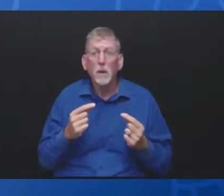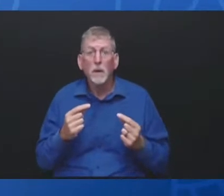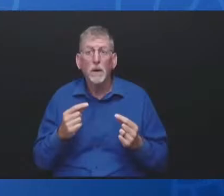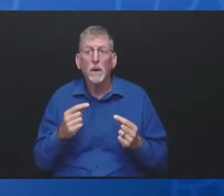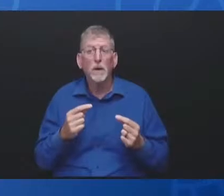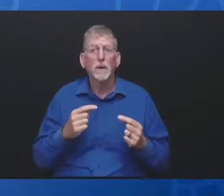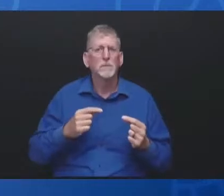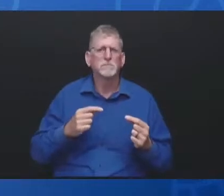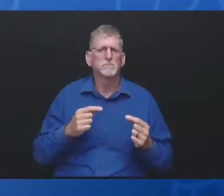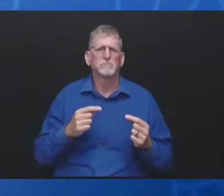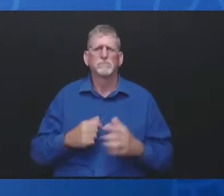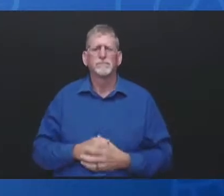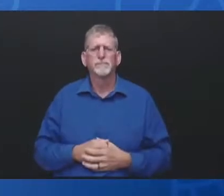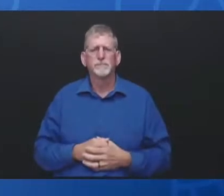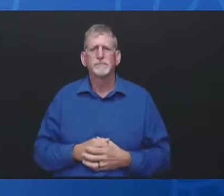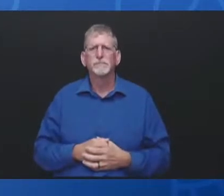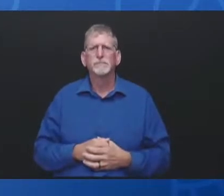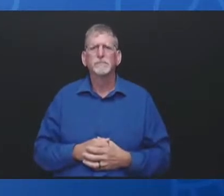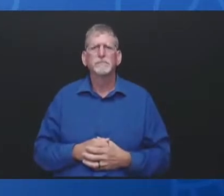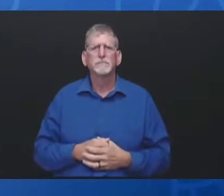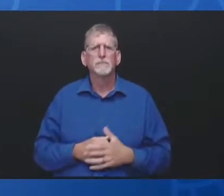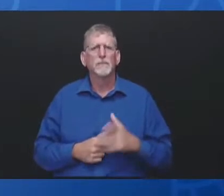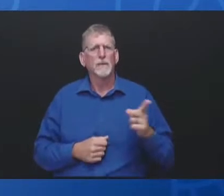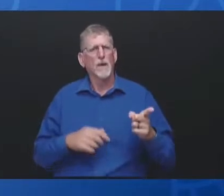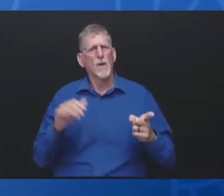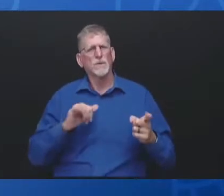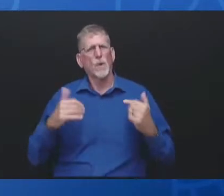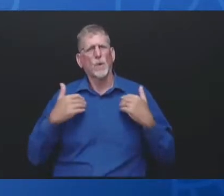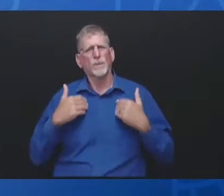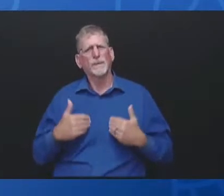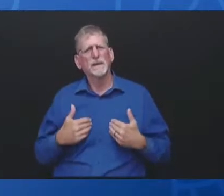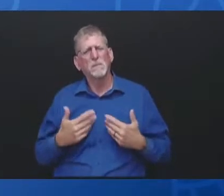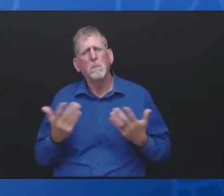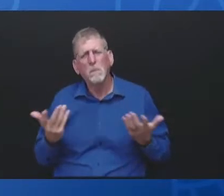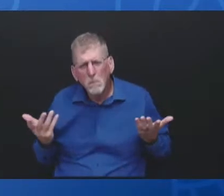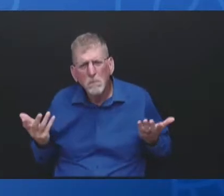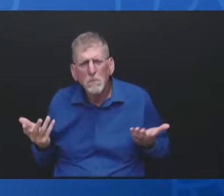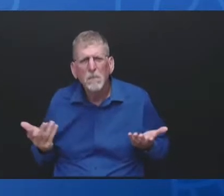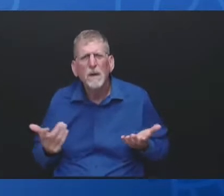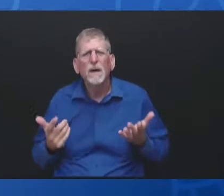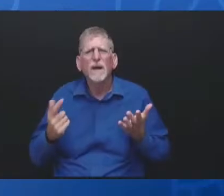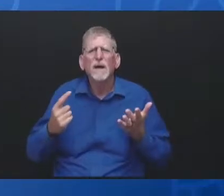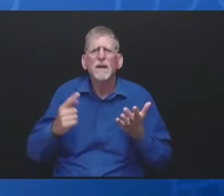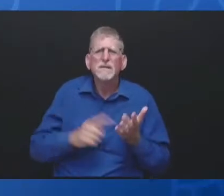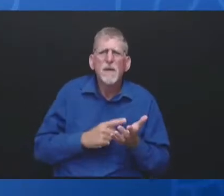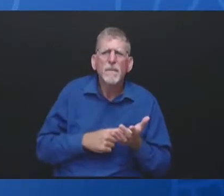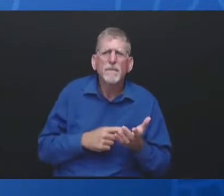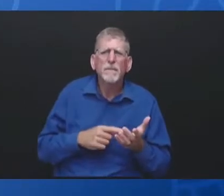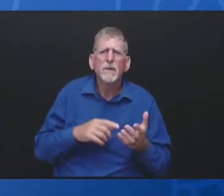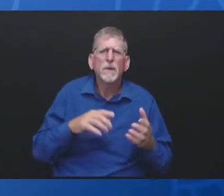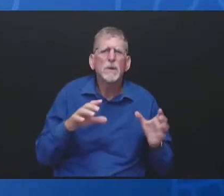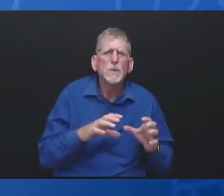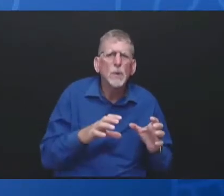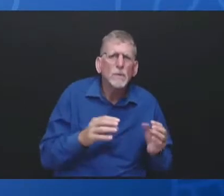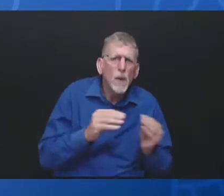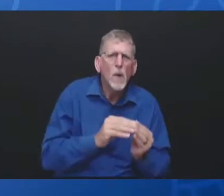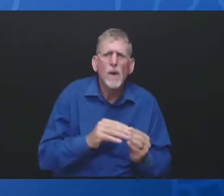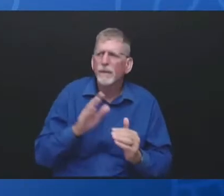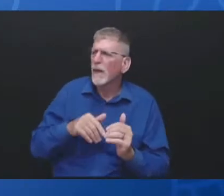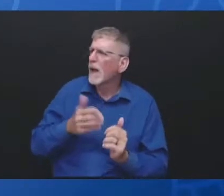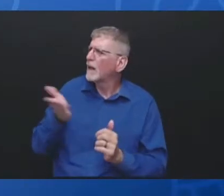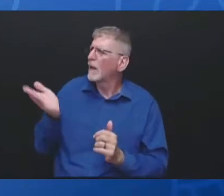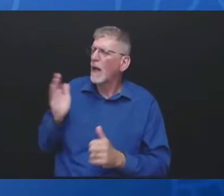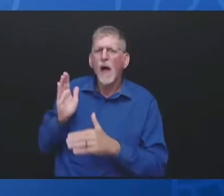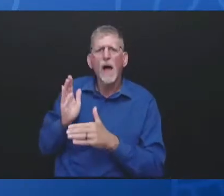He's also a human being, even though sometimes, he does more than what the average human being can do. But